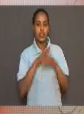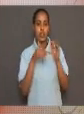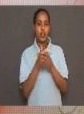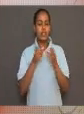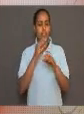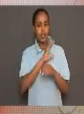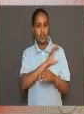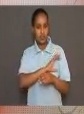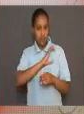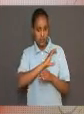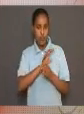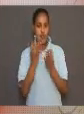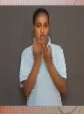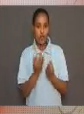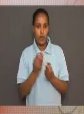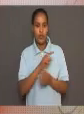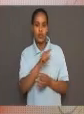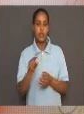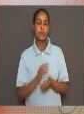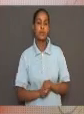general structural formula for them.